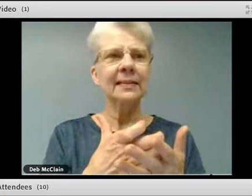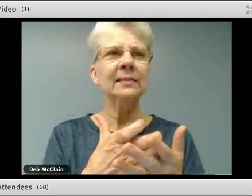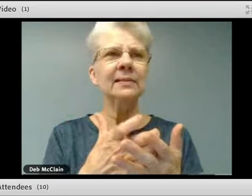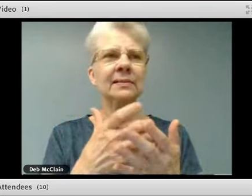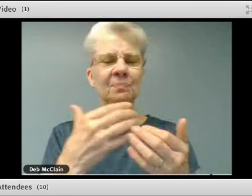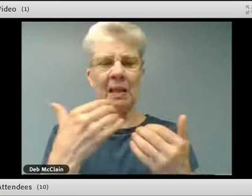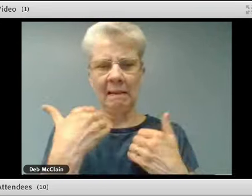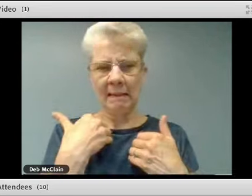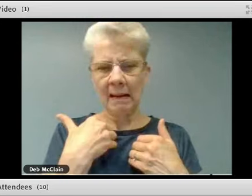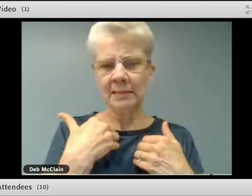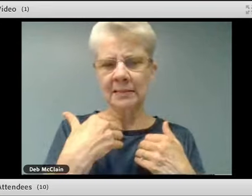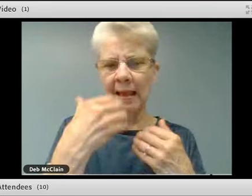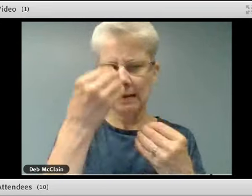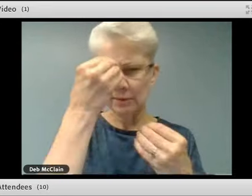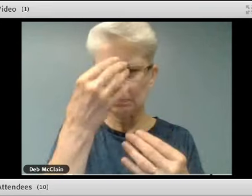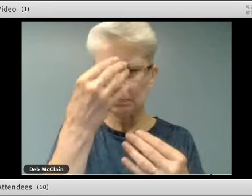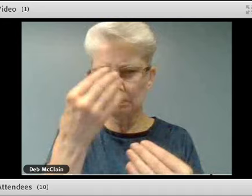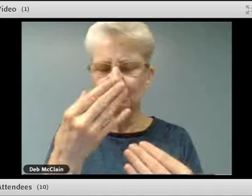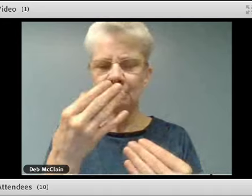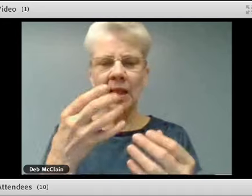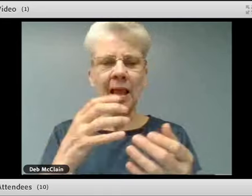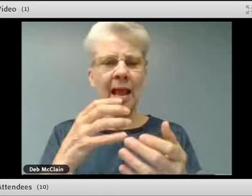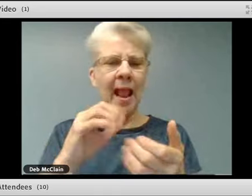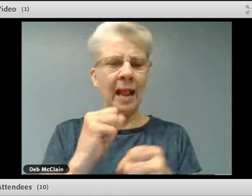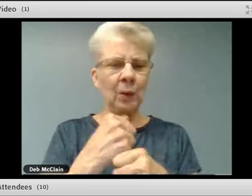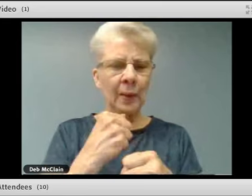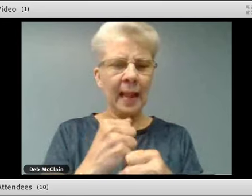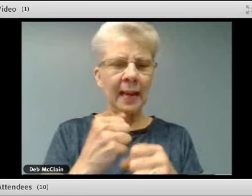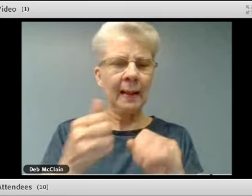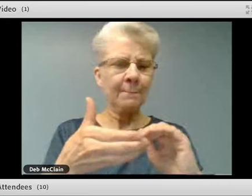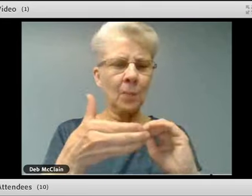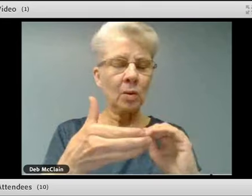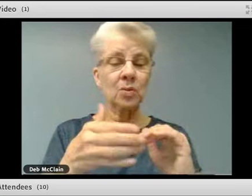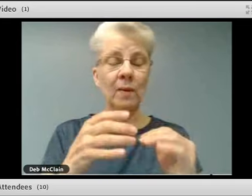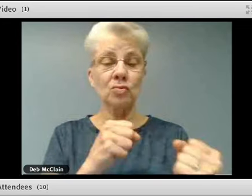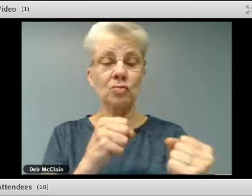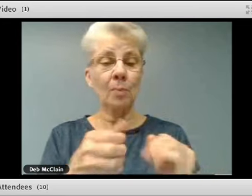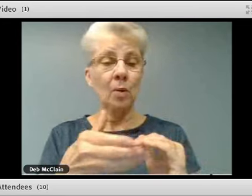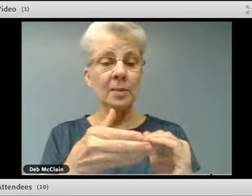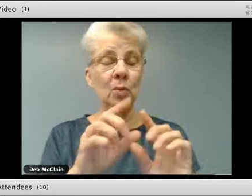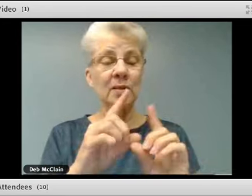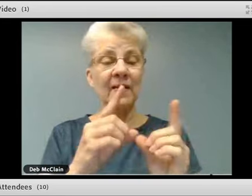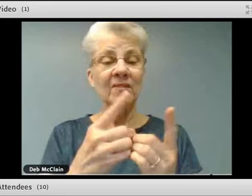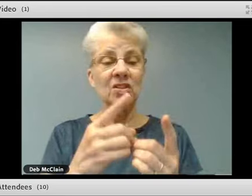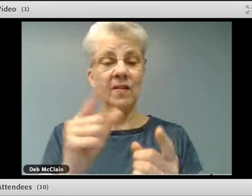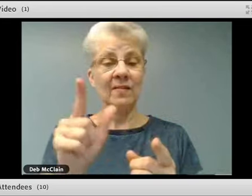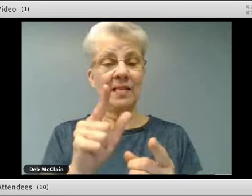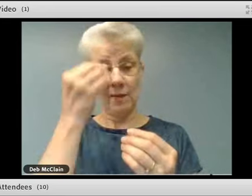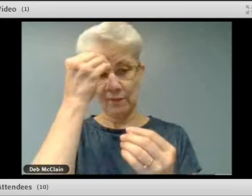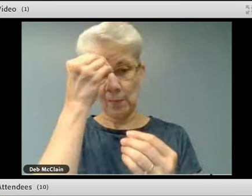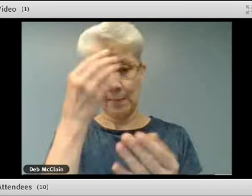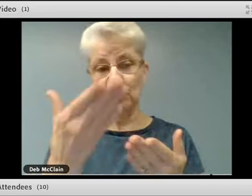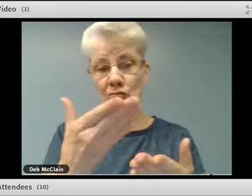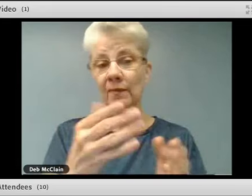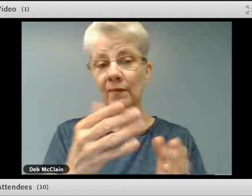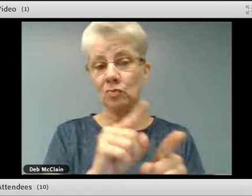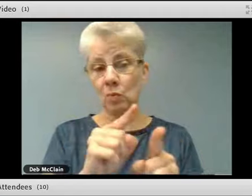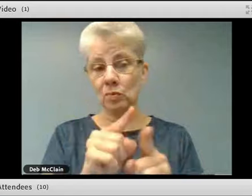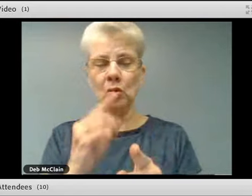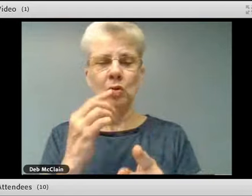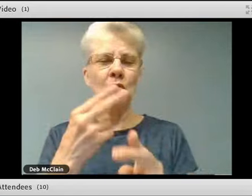partnerships around the state. We also have a very strong partnership with the Division of Library and Information Services. You may know them as the State